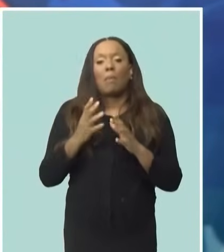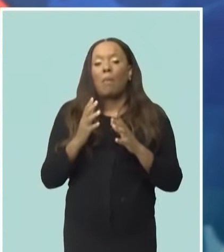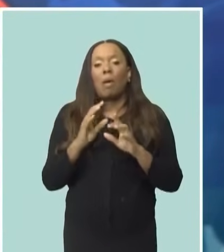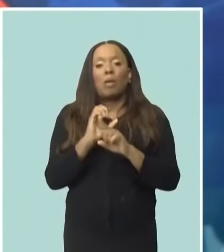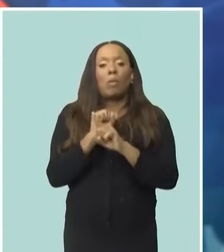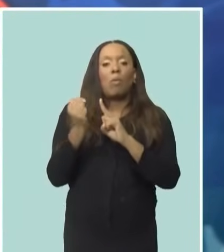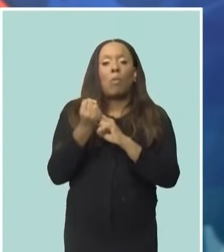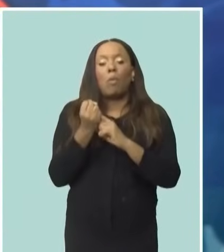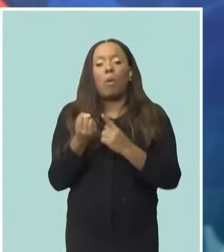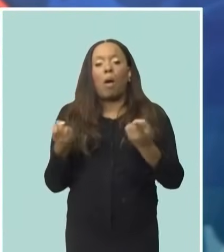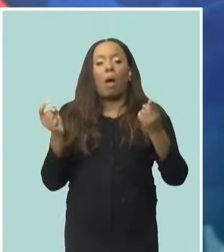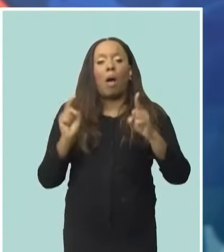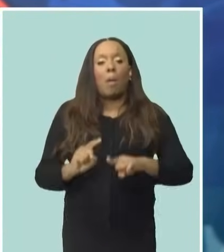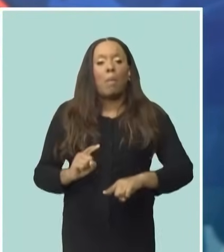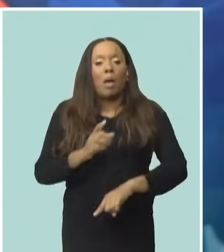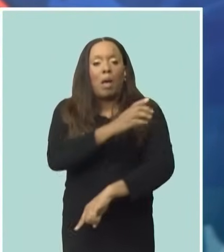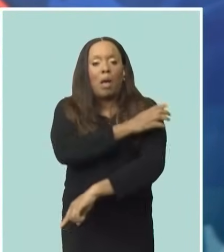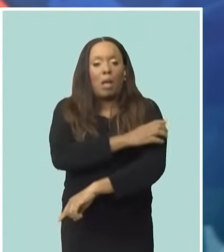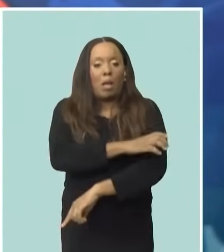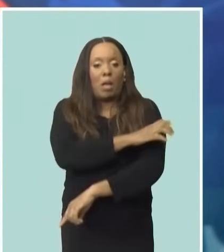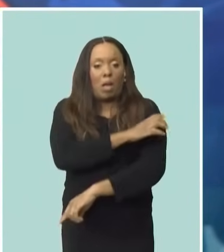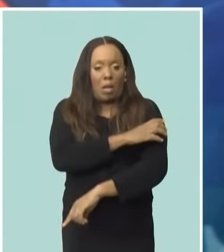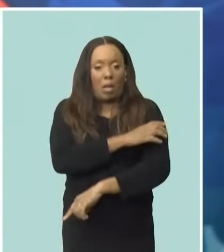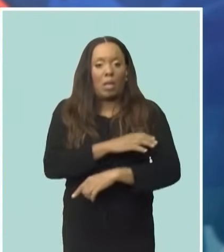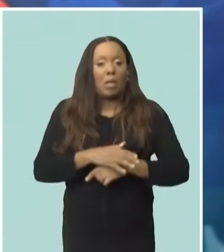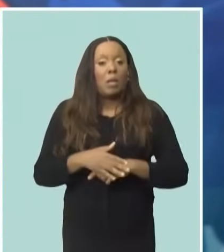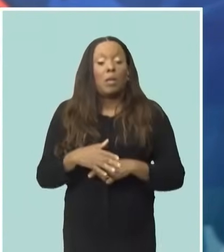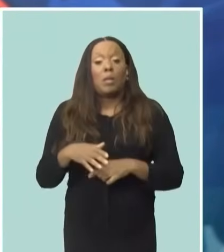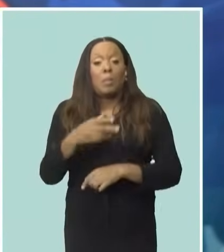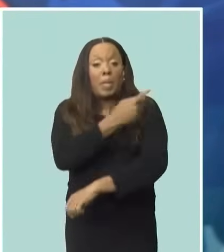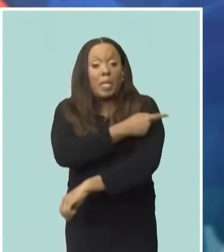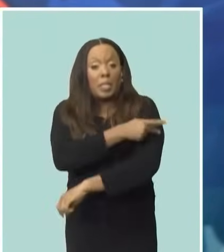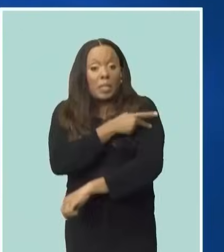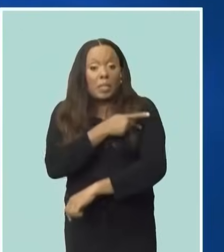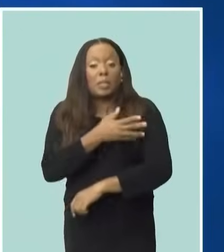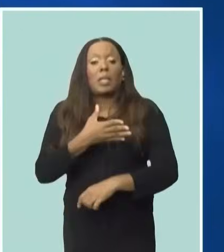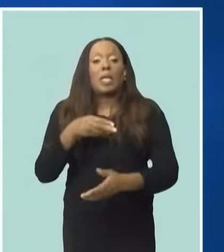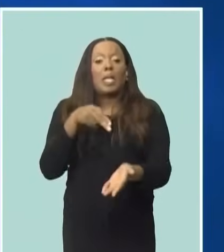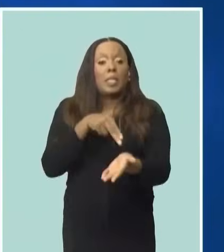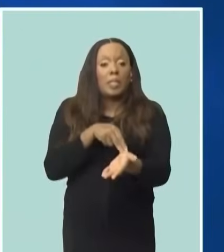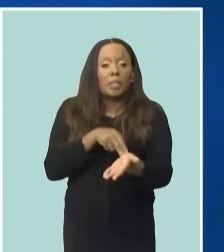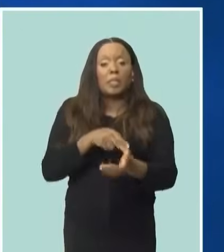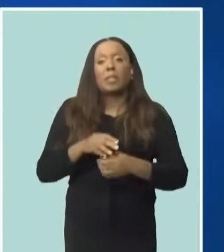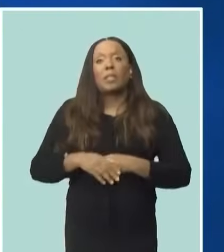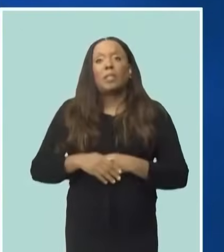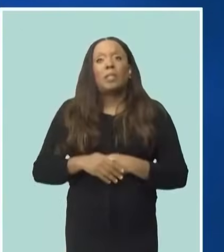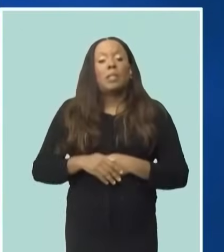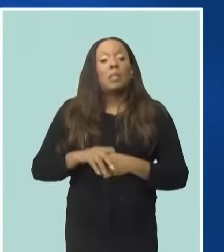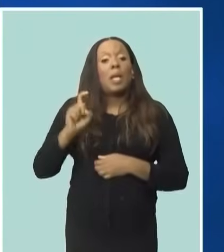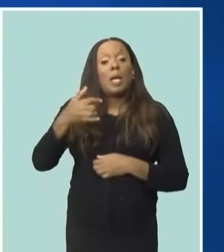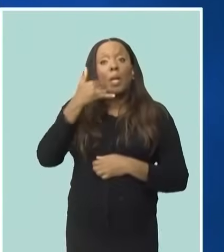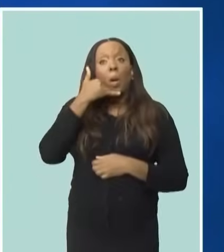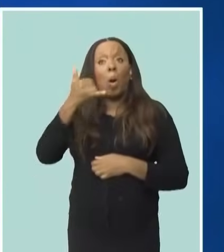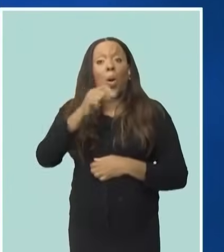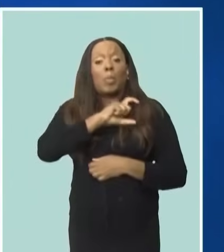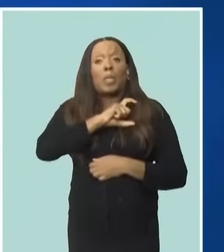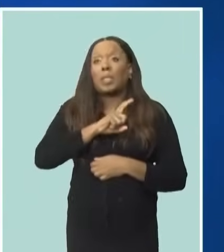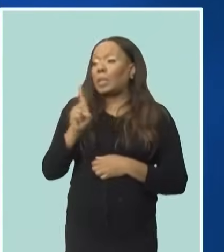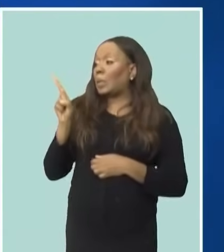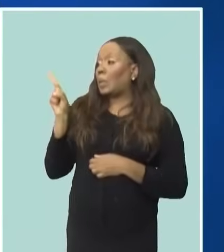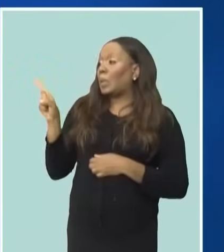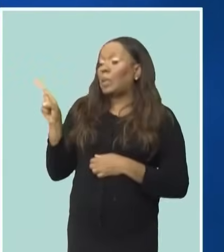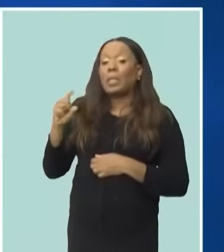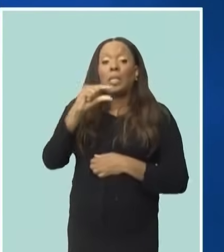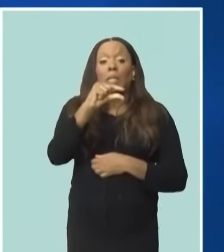facility involving individuals seeking treatment and nursing staff. Police had to be called into the Freddy Miller Polyclinic at the Glebe in St.